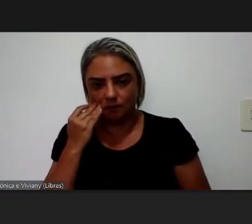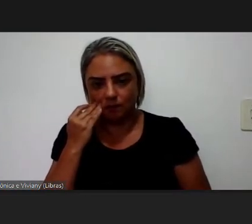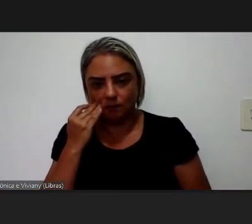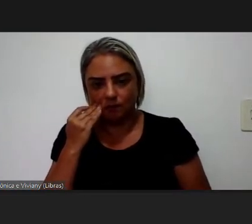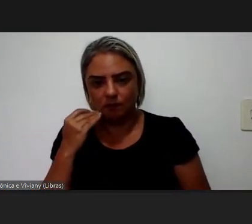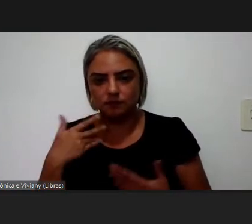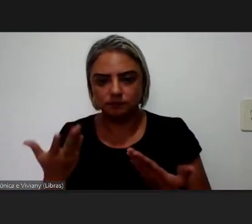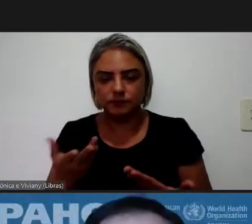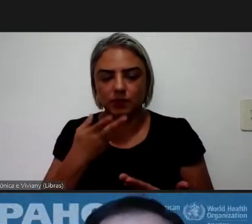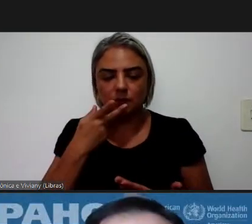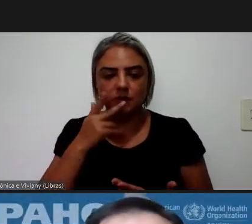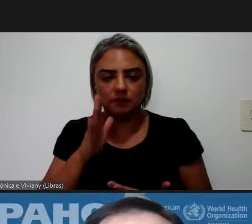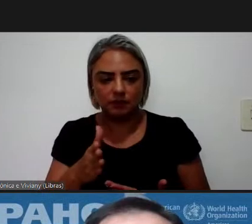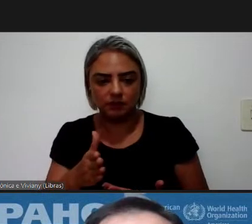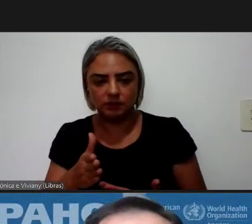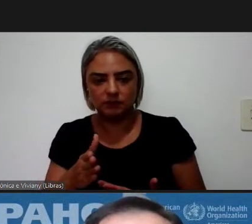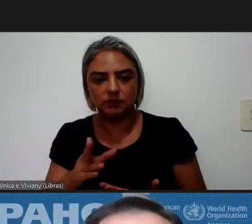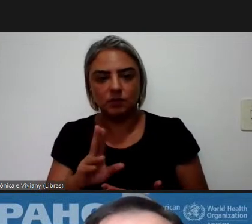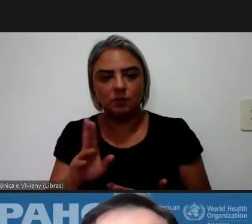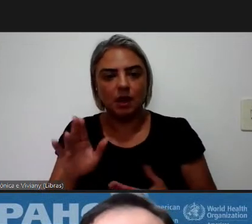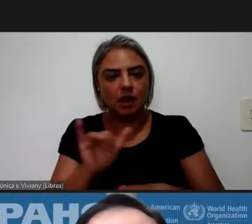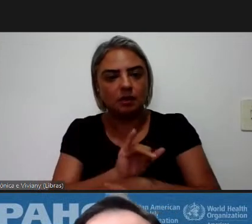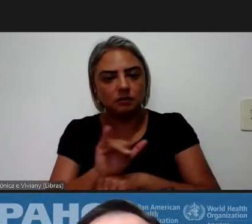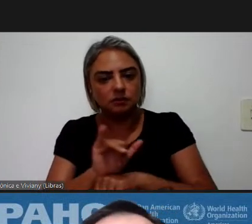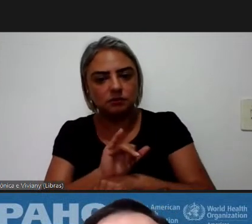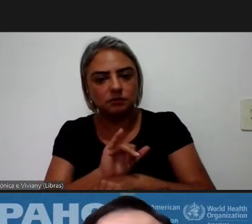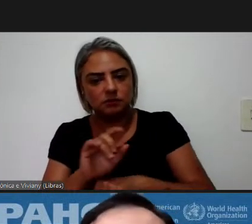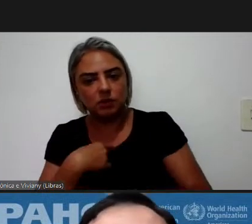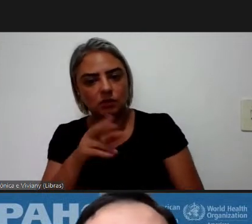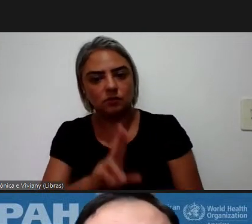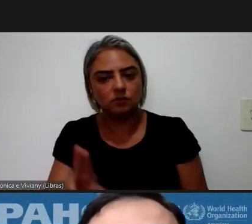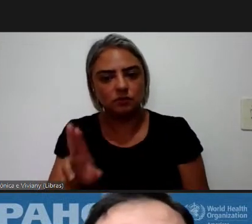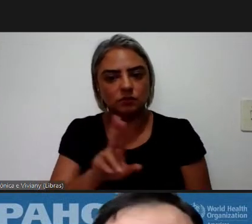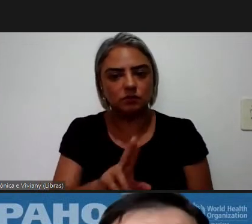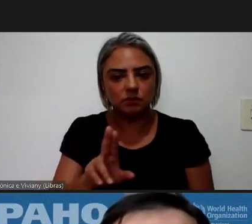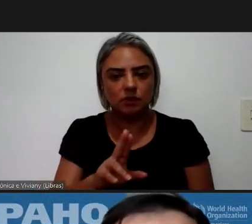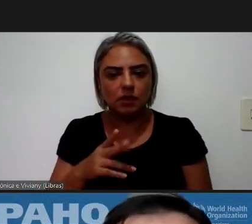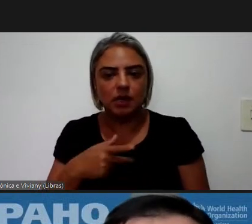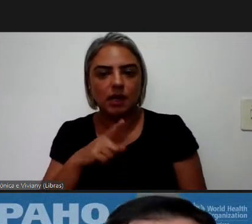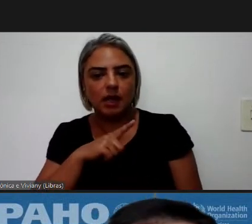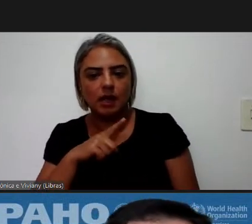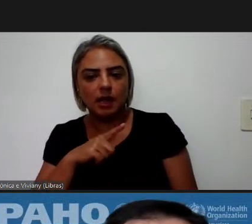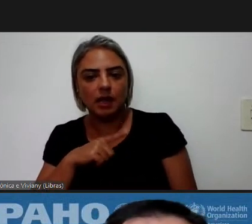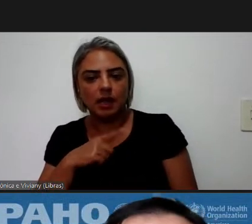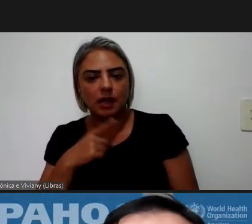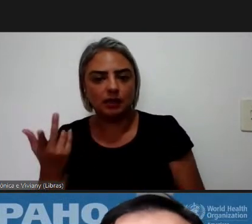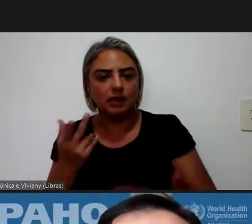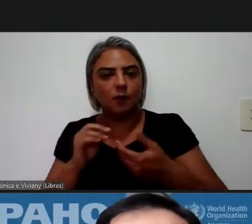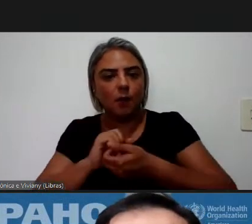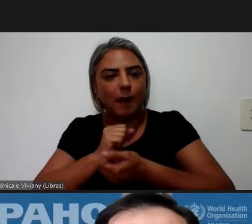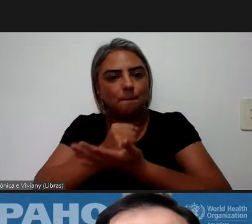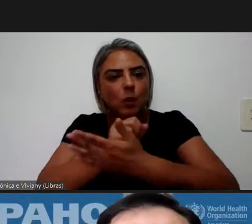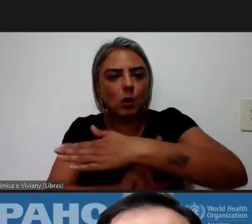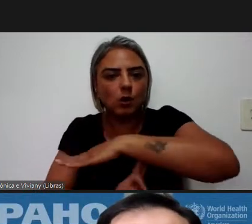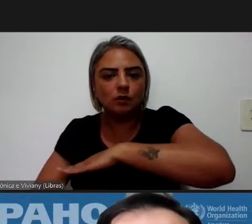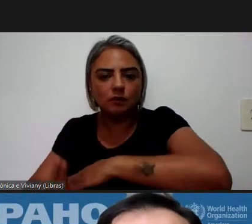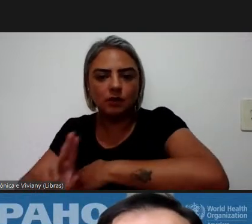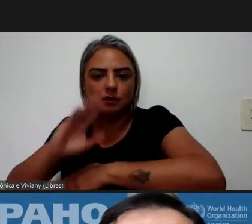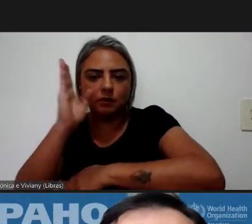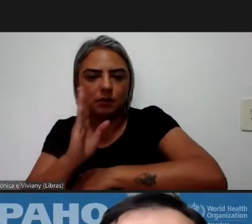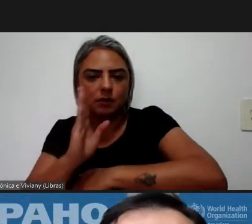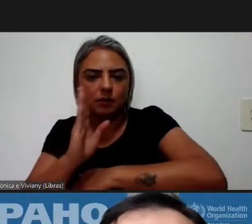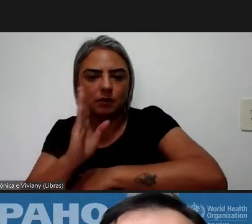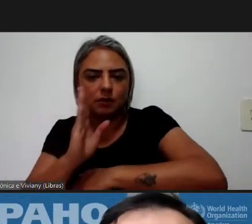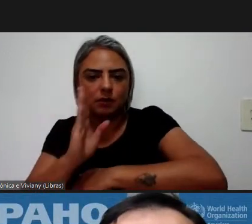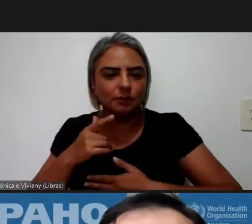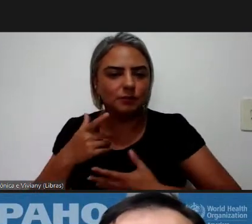como eu mencionei, né? As I mentioned, one of the strategies that we make is to count